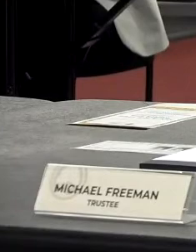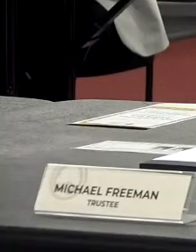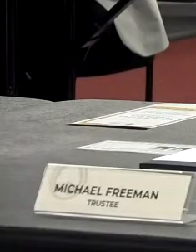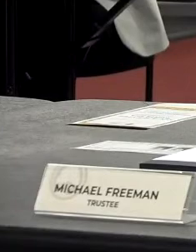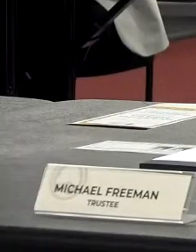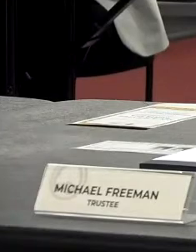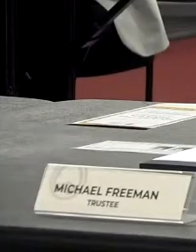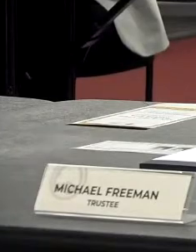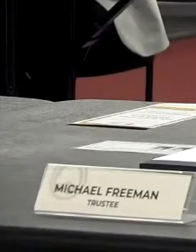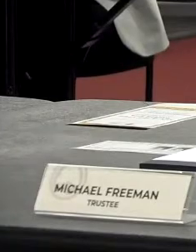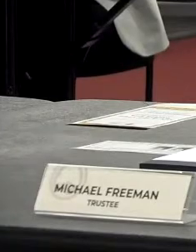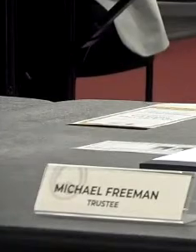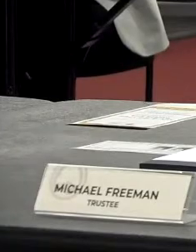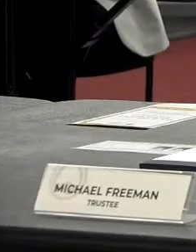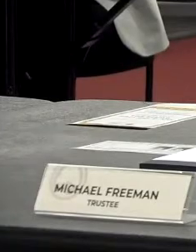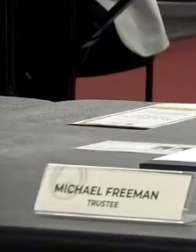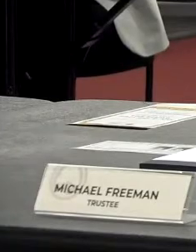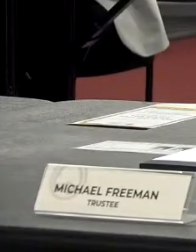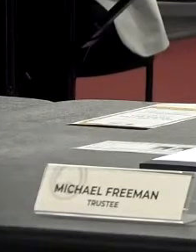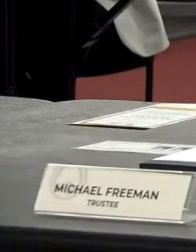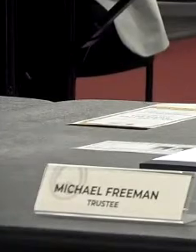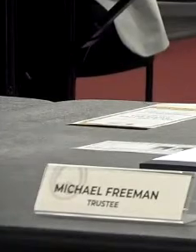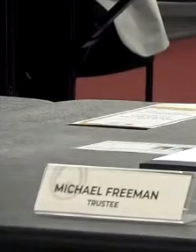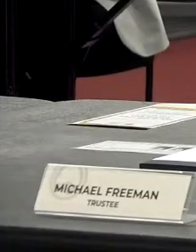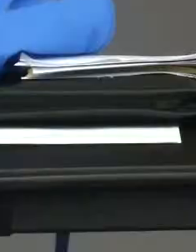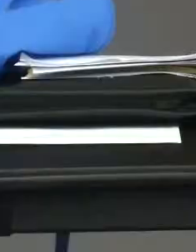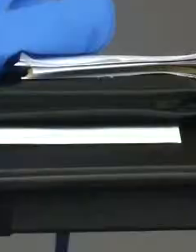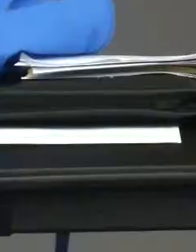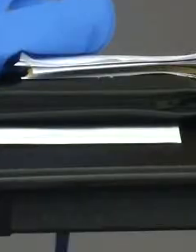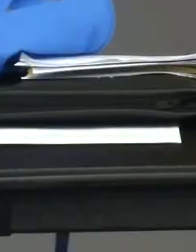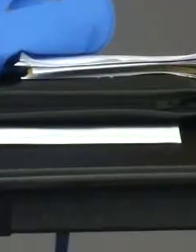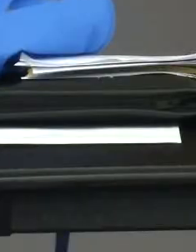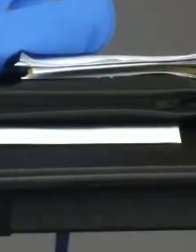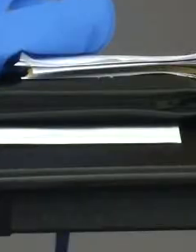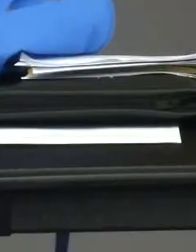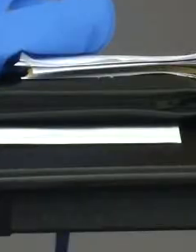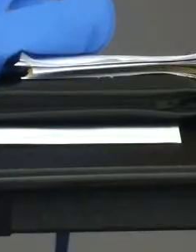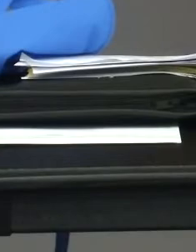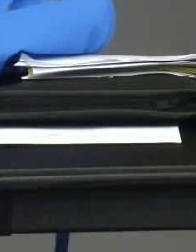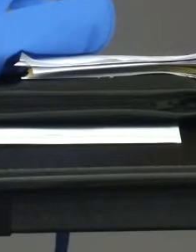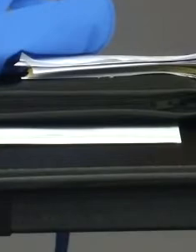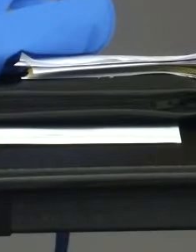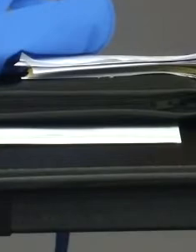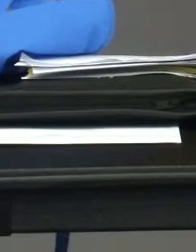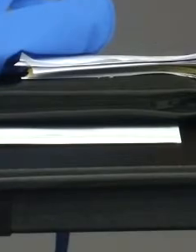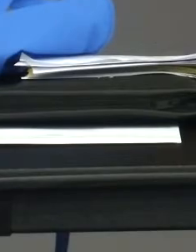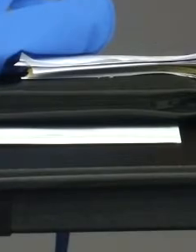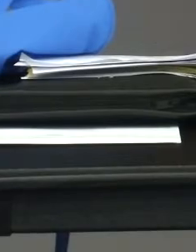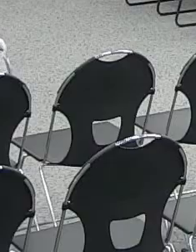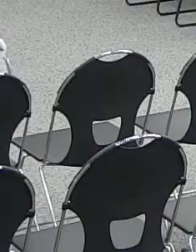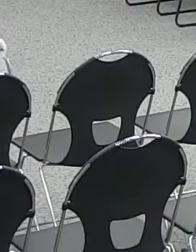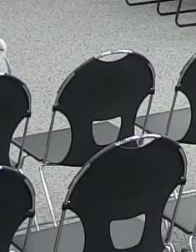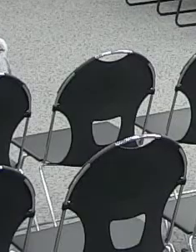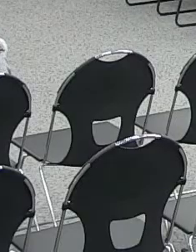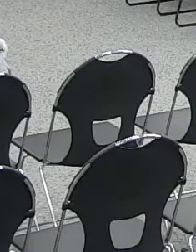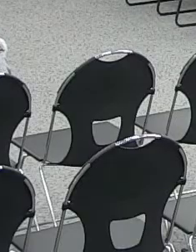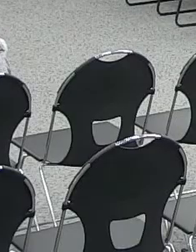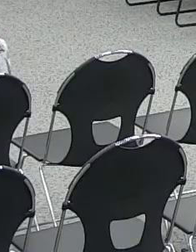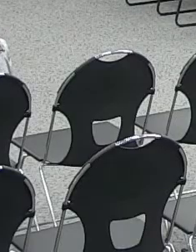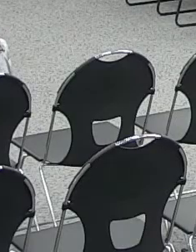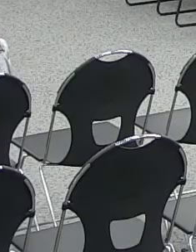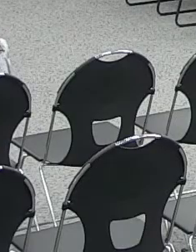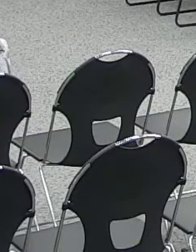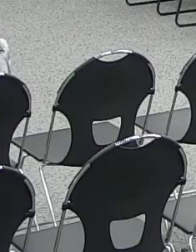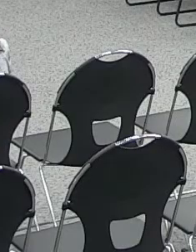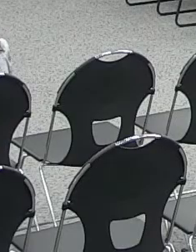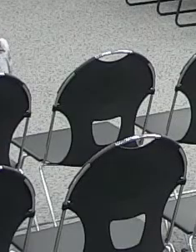there. But I would take any thoughts from anyone else. Let's feel out the rest of the board.